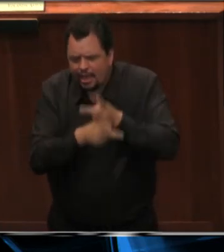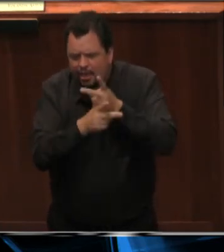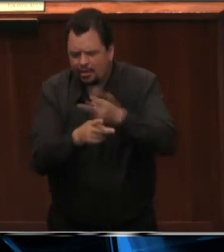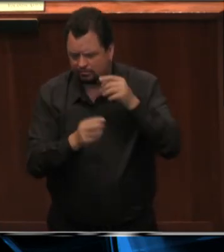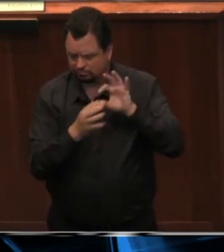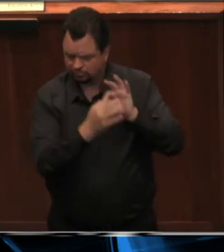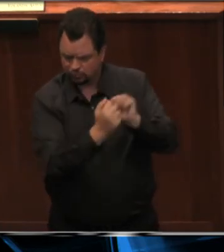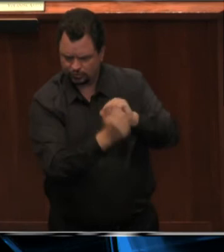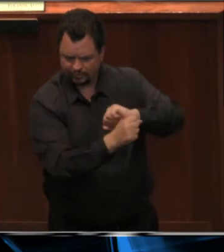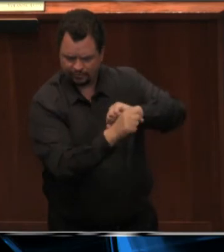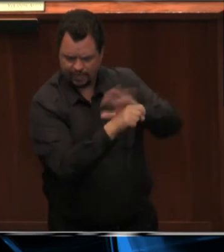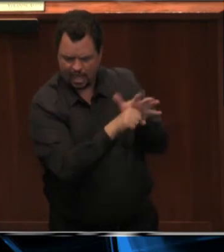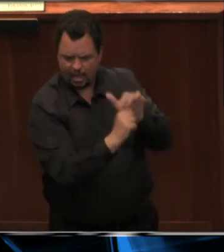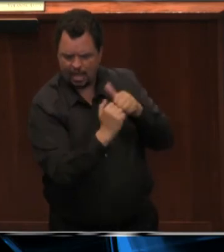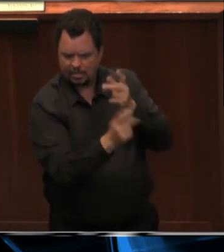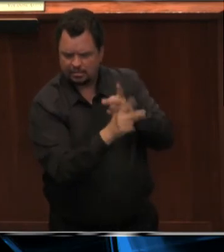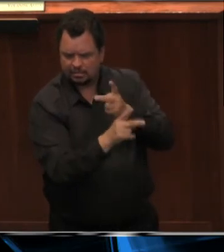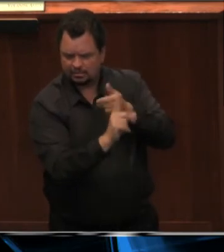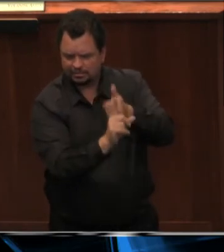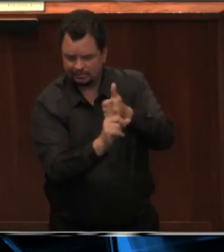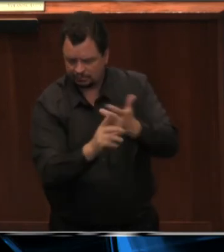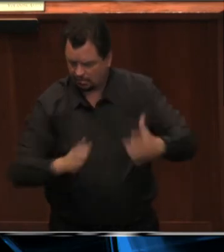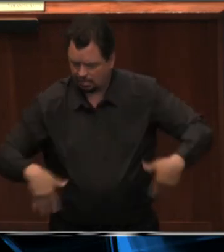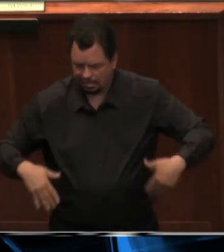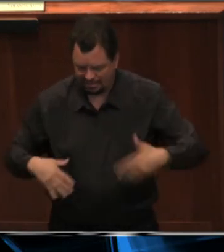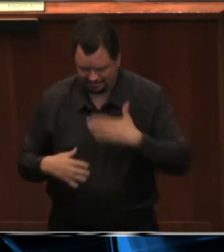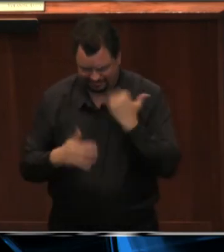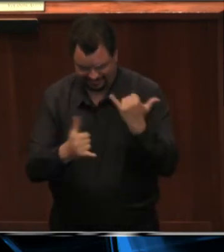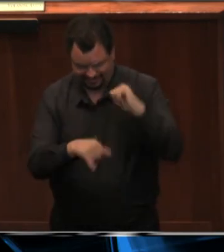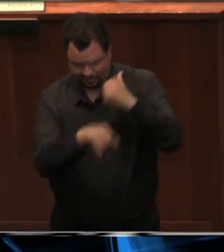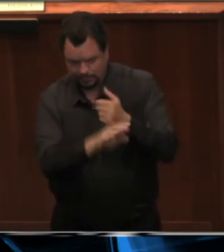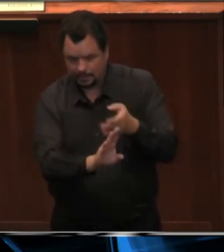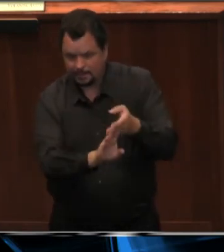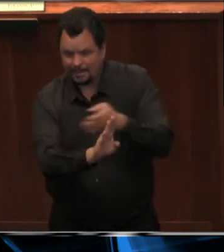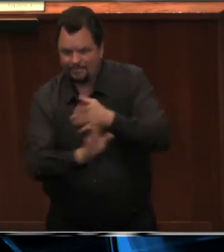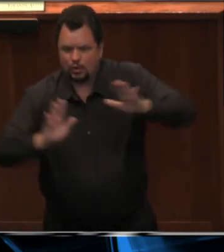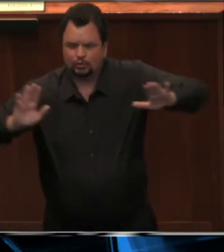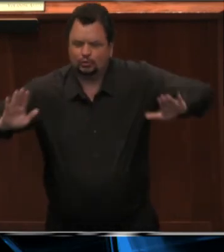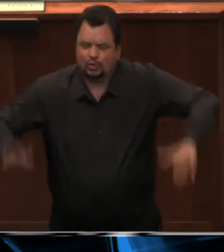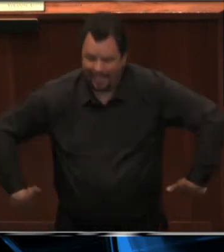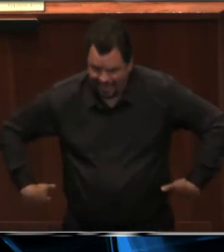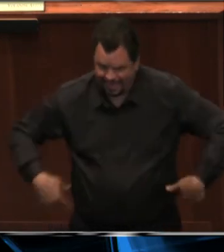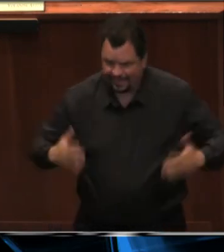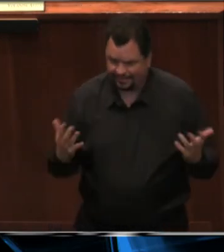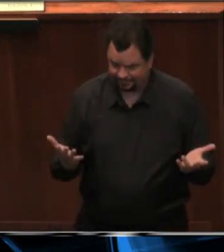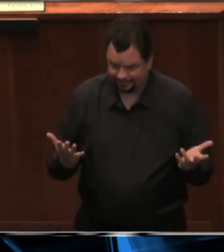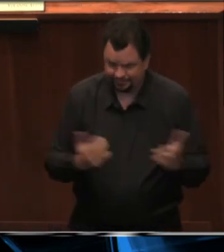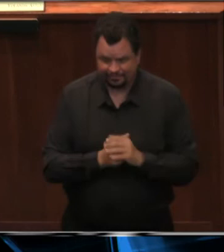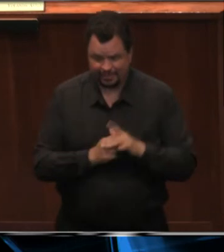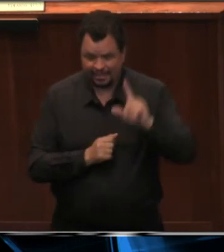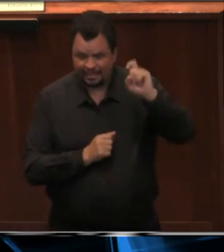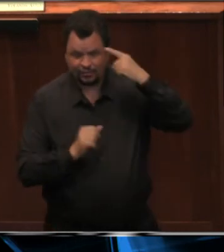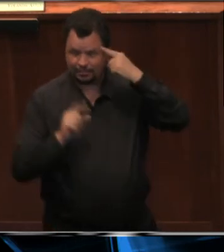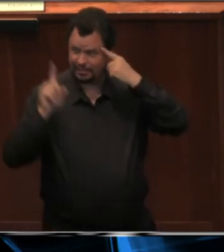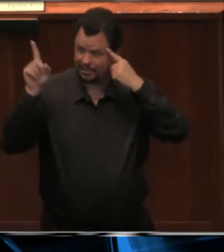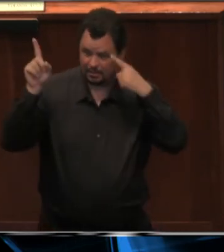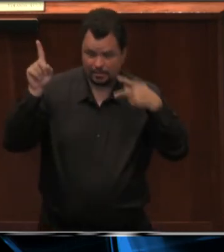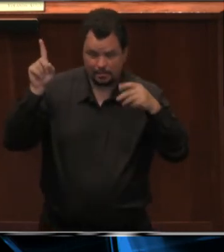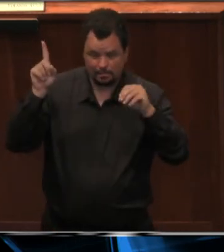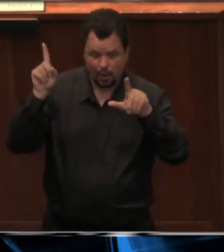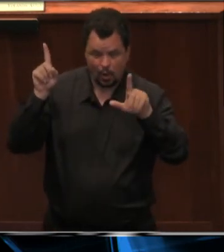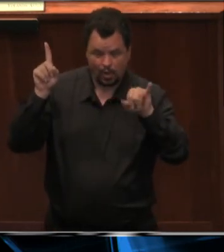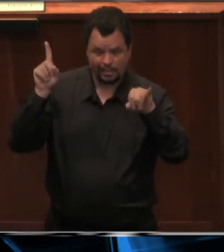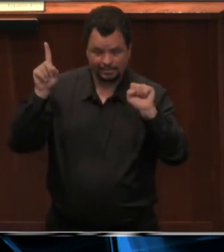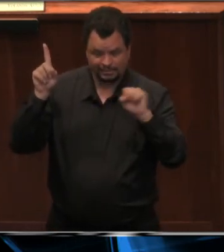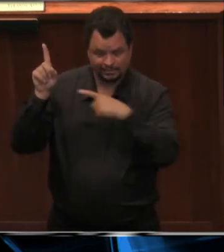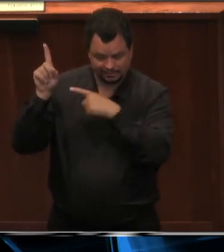late. Governor Paulus and Dr. Rachel Herlihy, our state epidemiologist, have